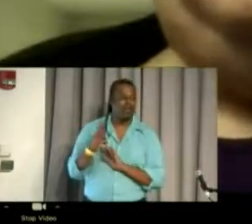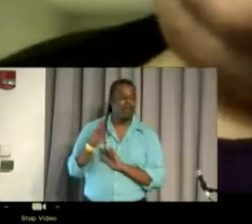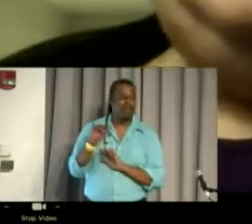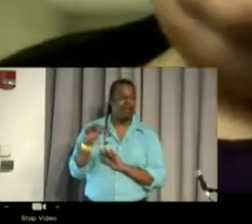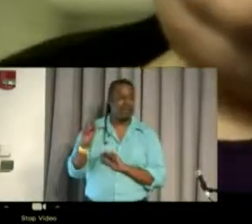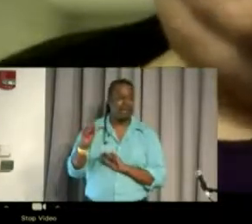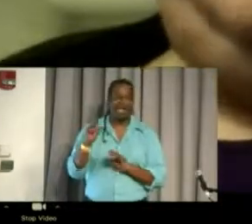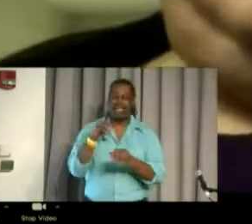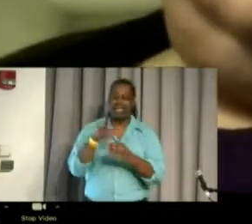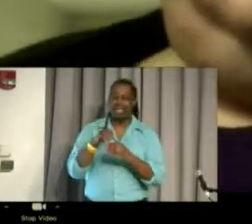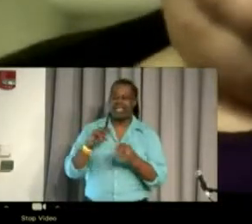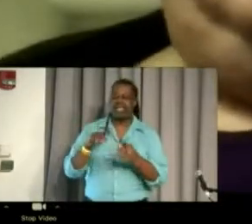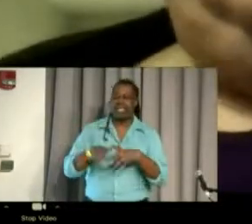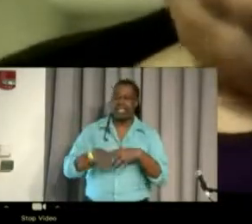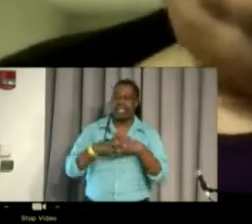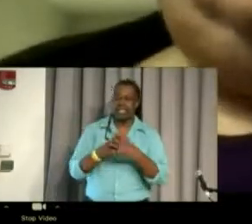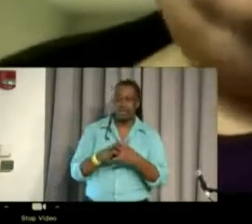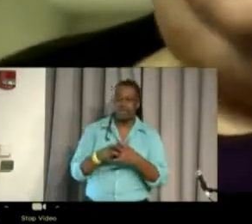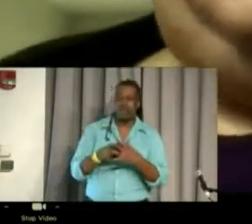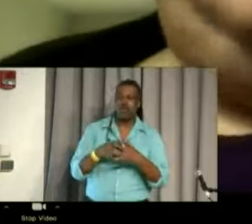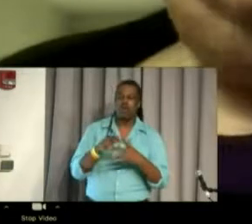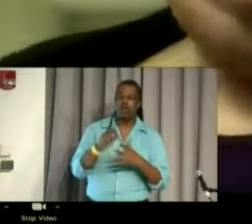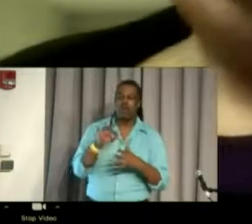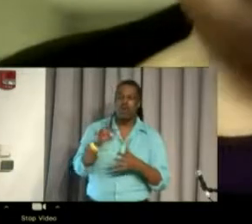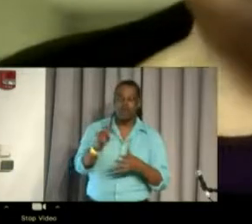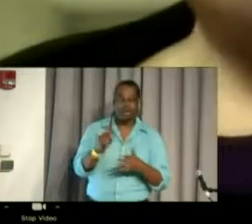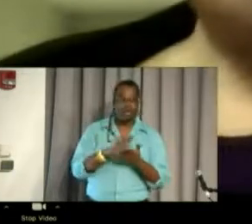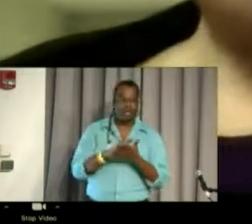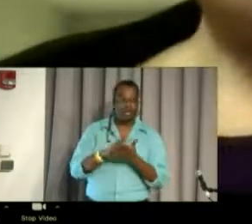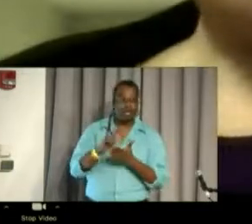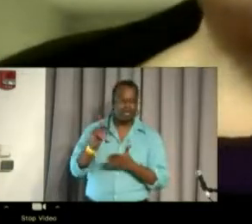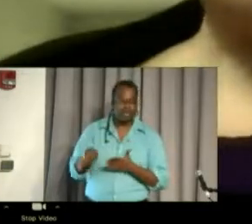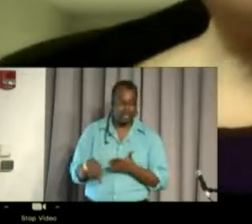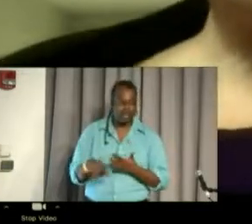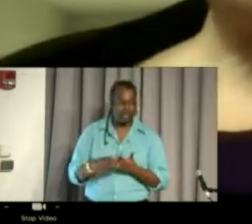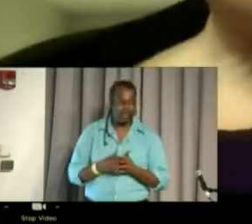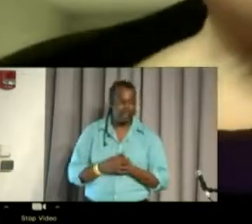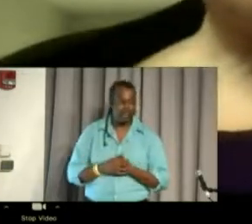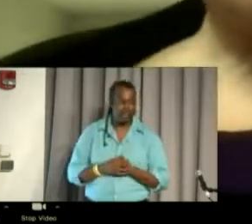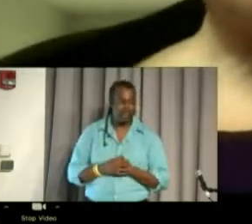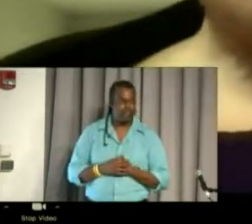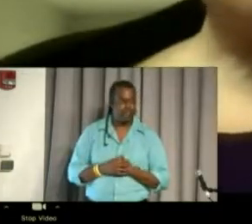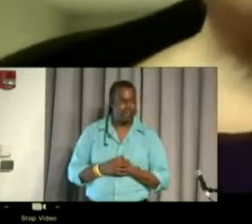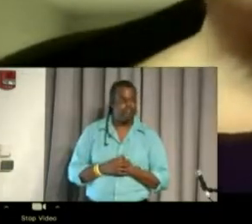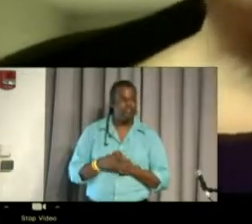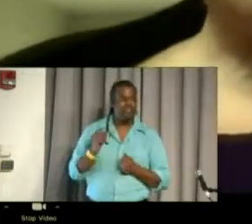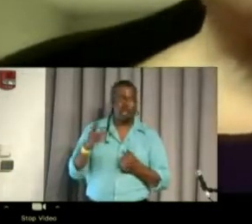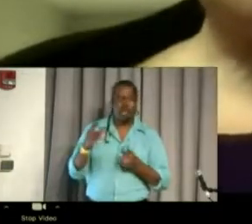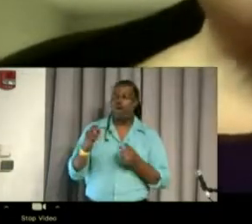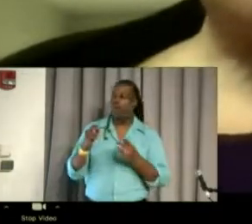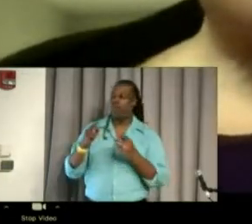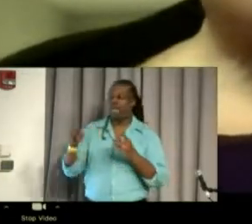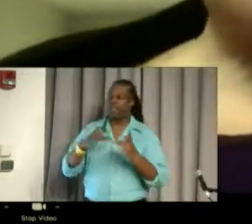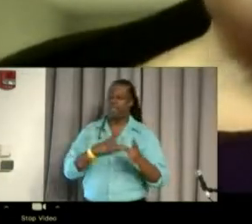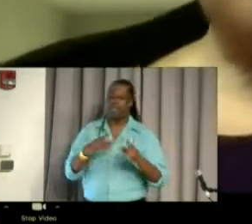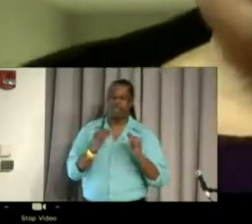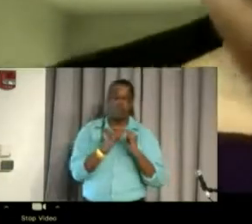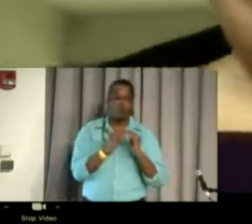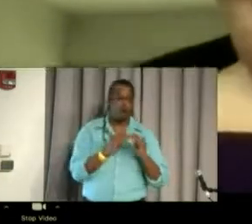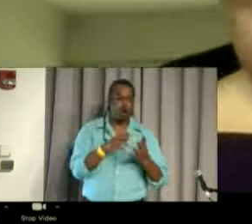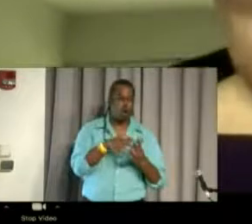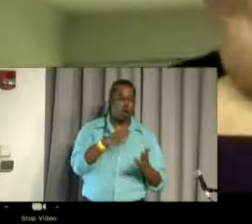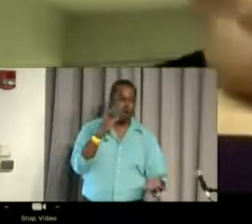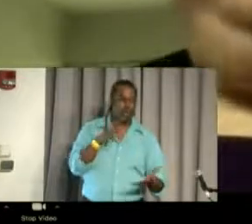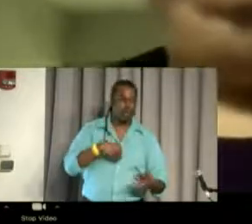of Superfund cleanup against sites located in Black and urban neighborhoods. So wealthier, whiter, suburban neighborhoods